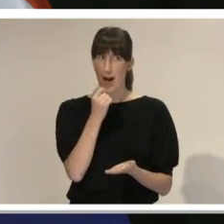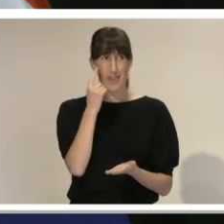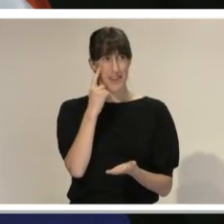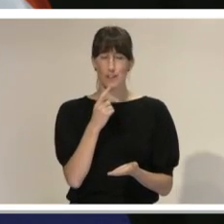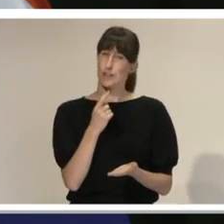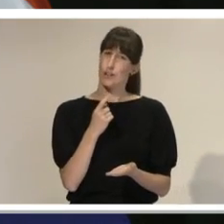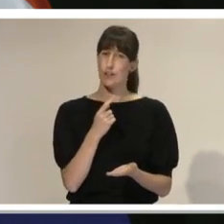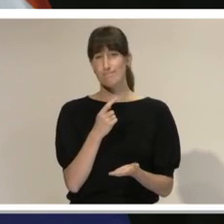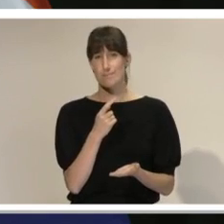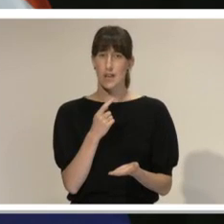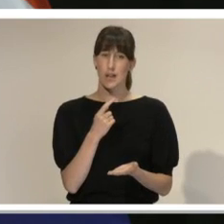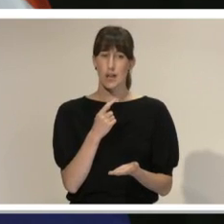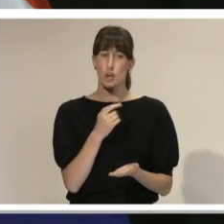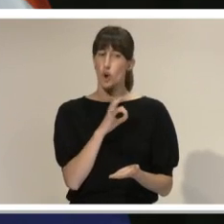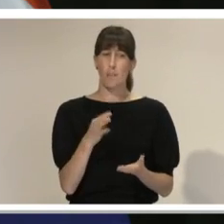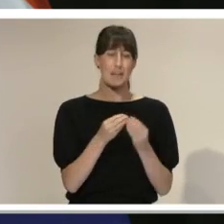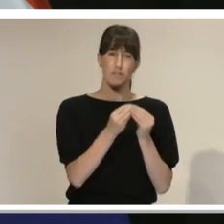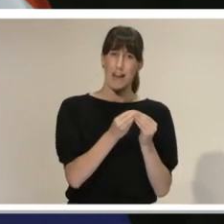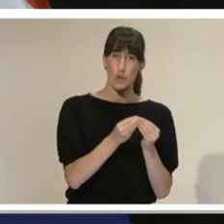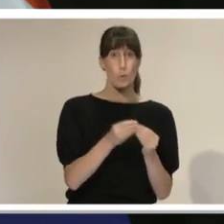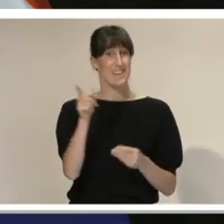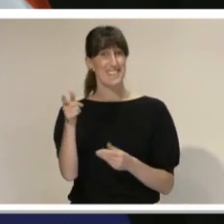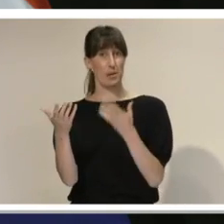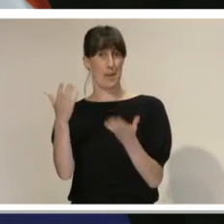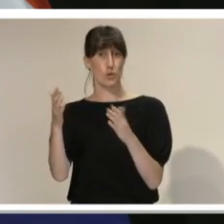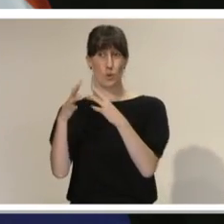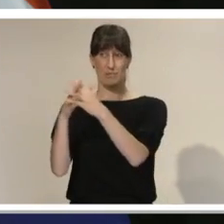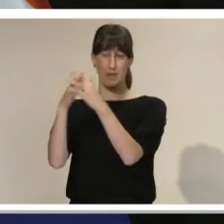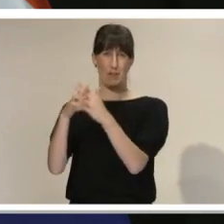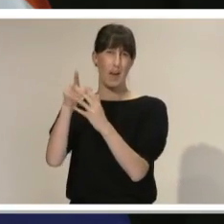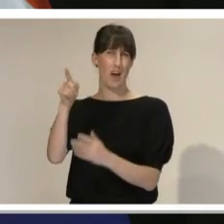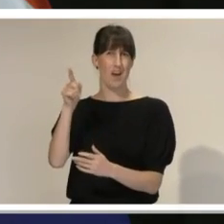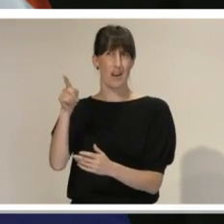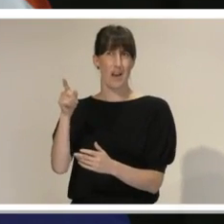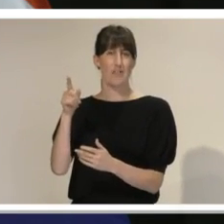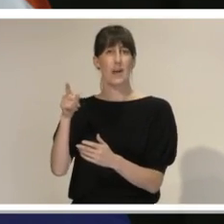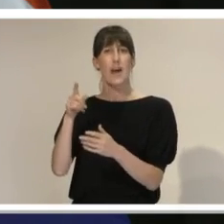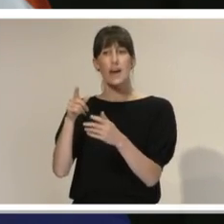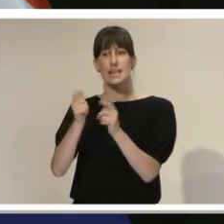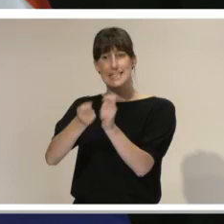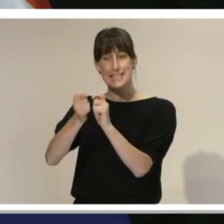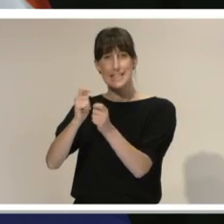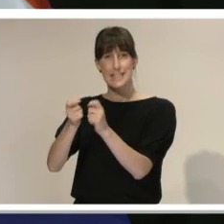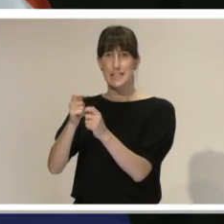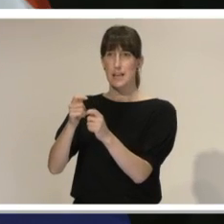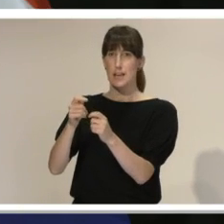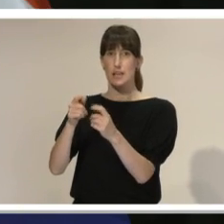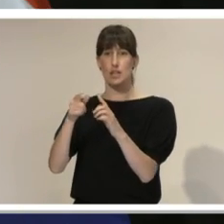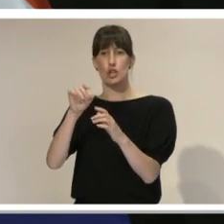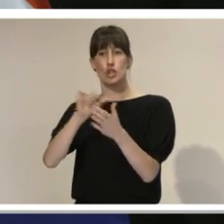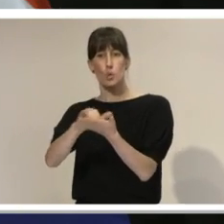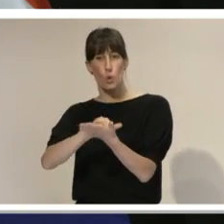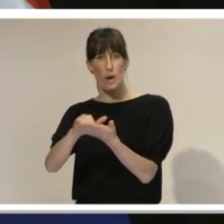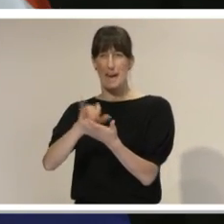see the states, I think New York's done an antibody test of a sample of New Yorkers and found they thought around 10% of